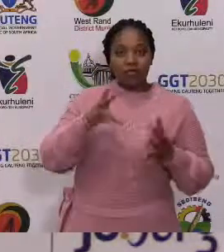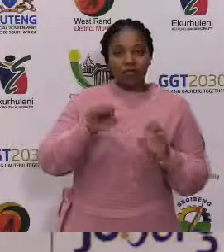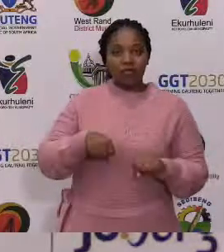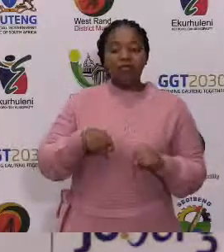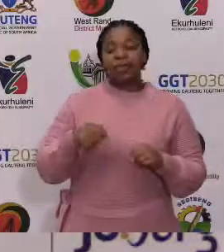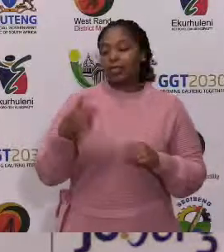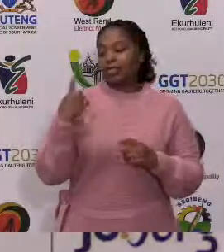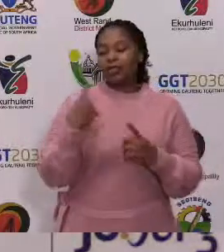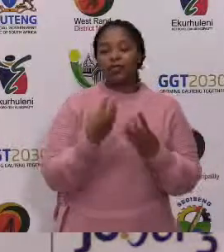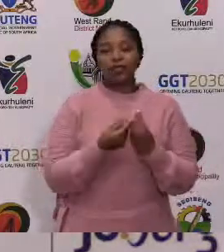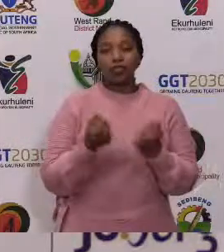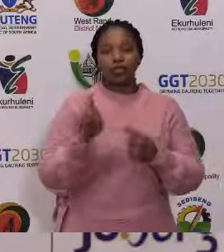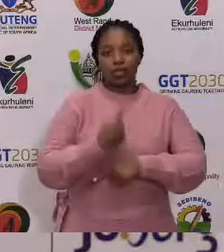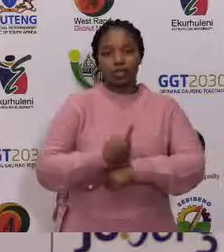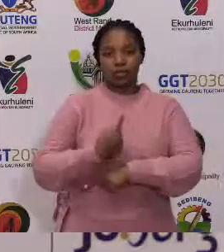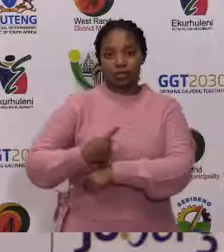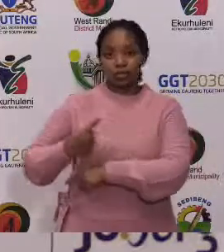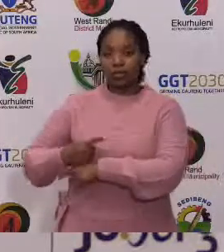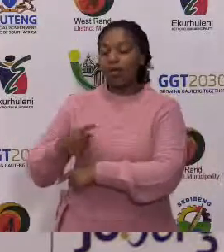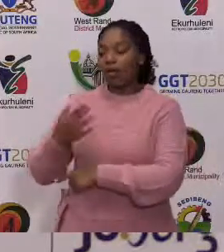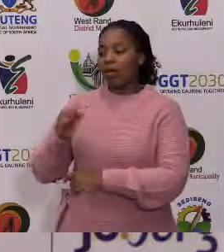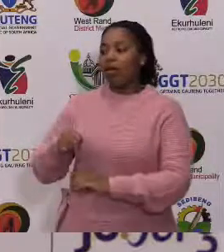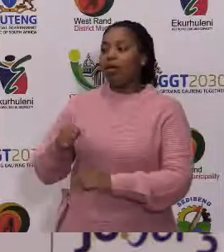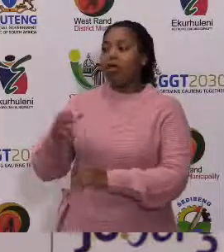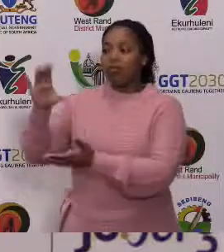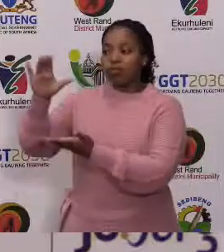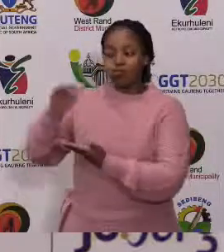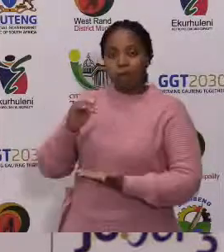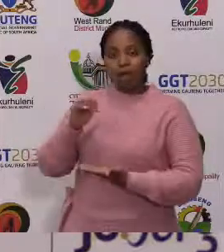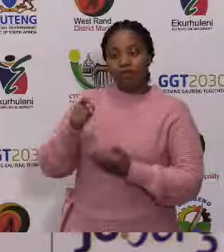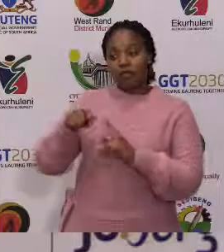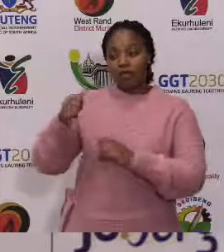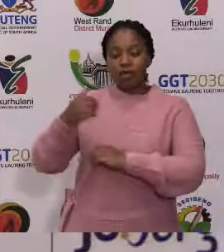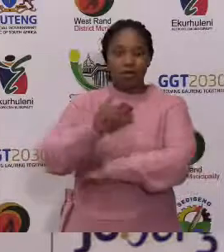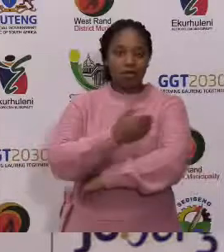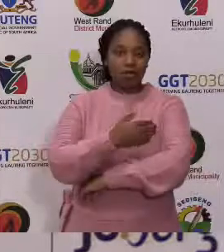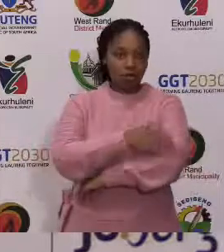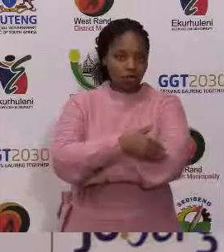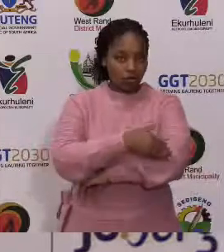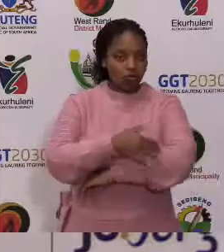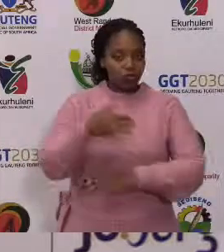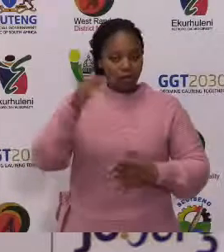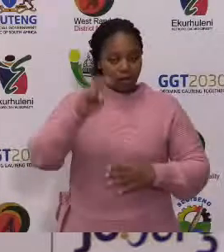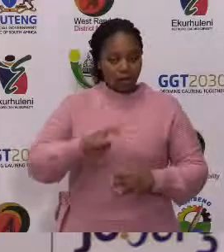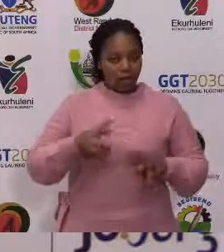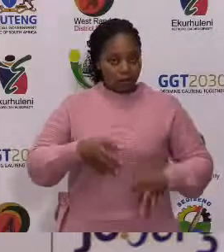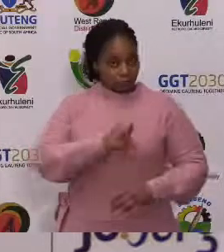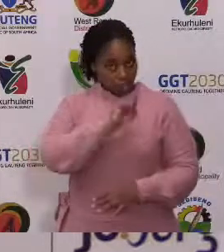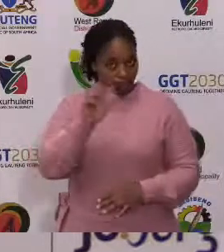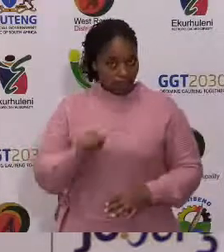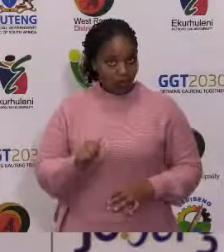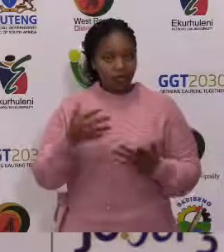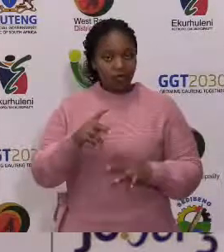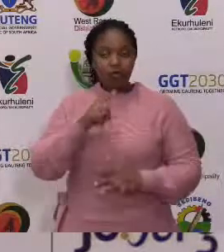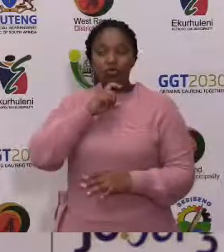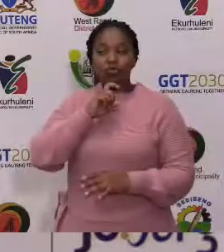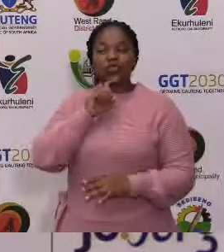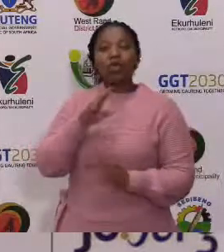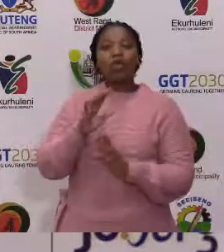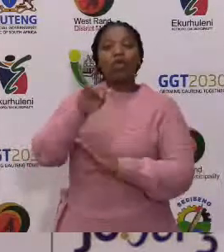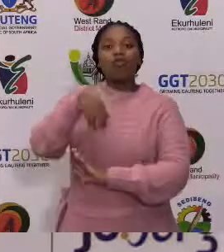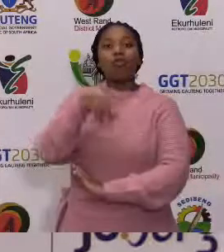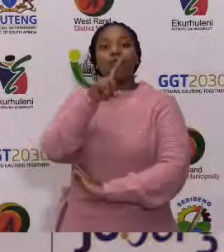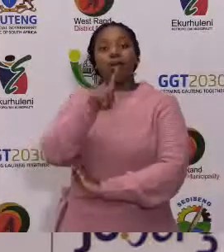ago, and of the doses that arrived in the country, we were allocated just over 61,000 for phase